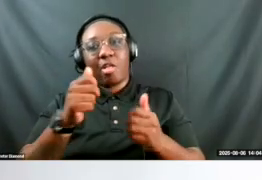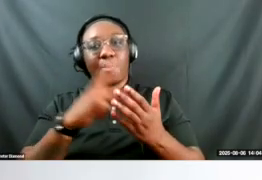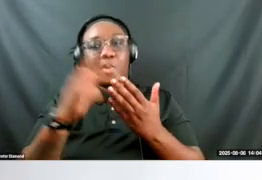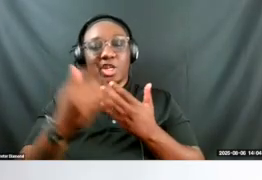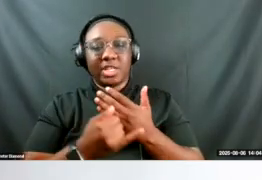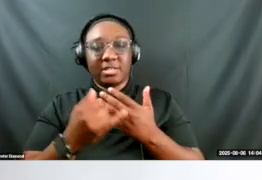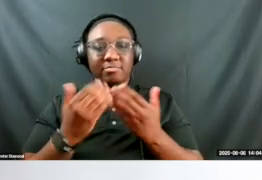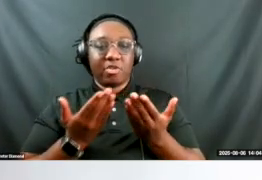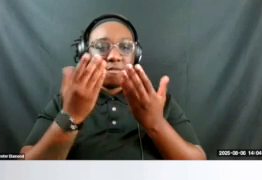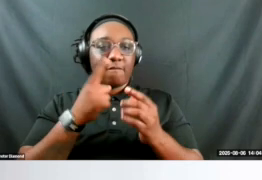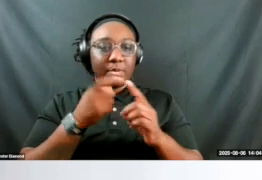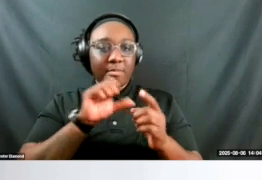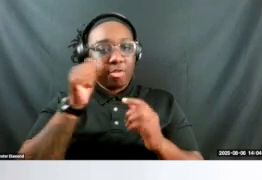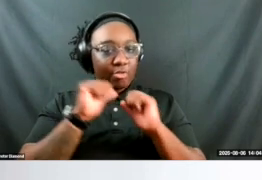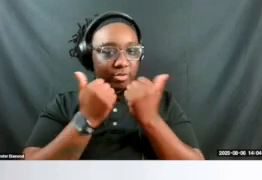Next slide, please.